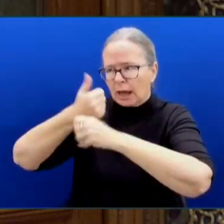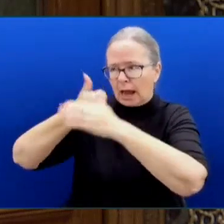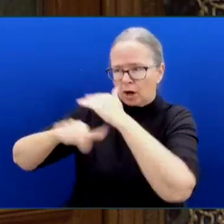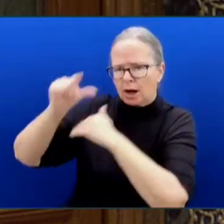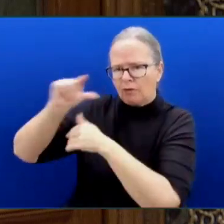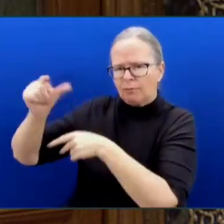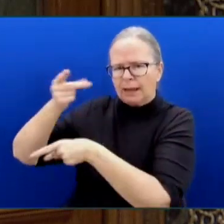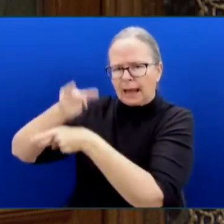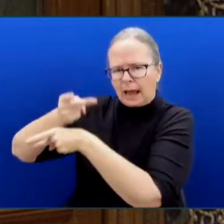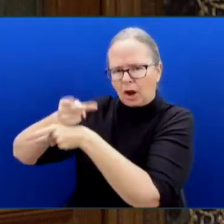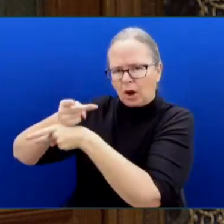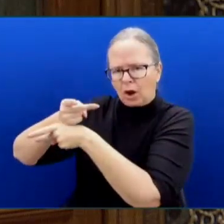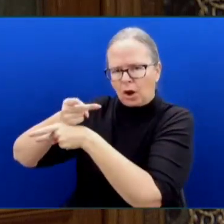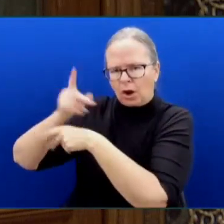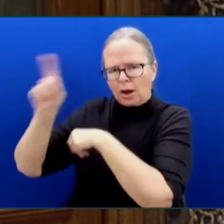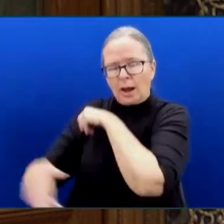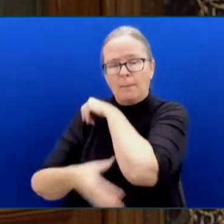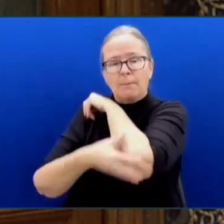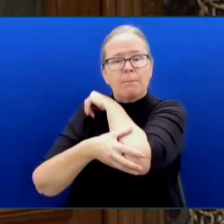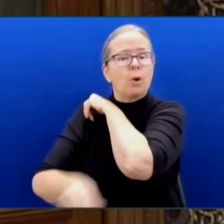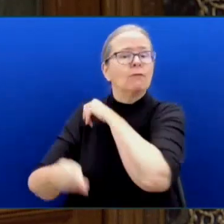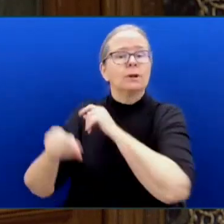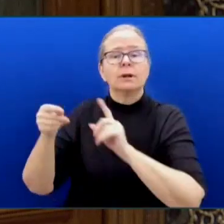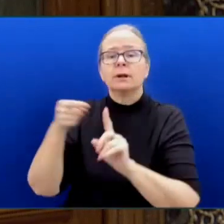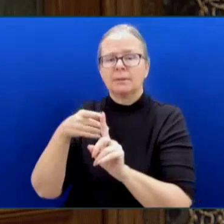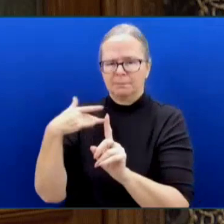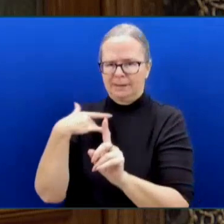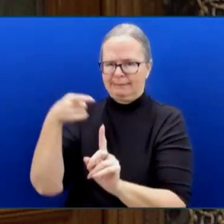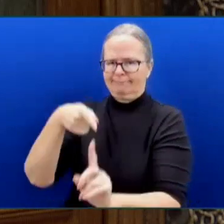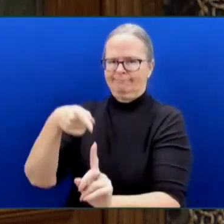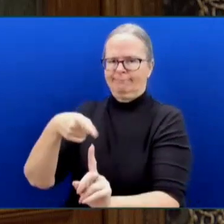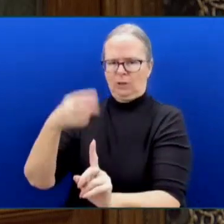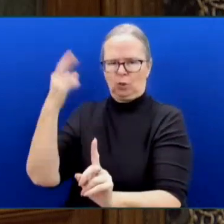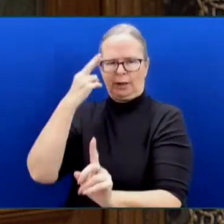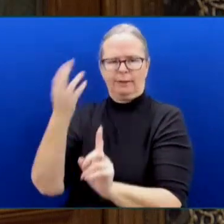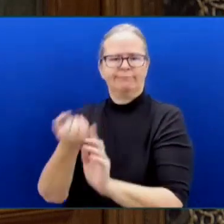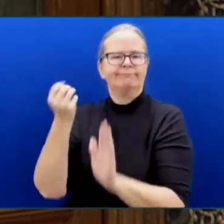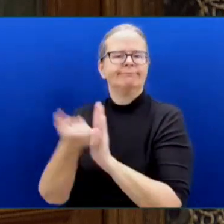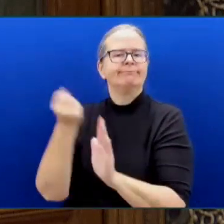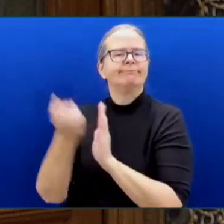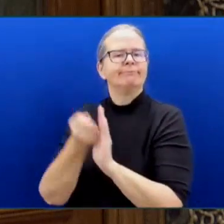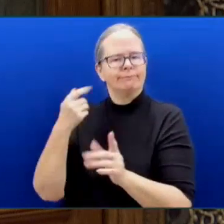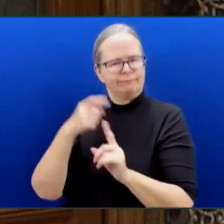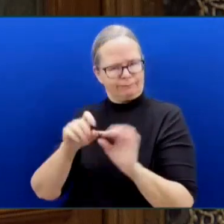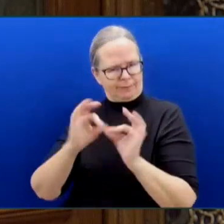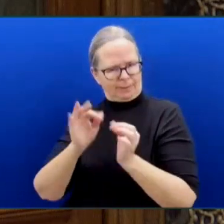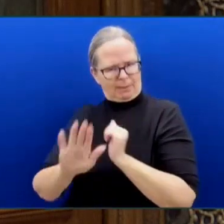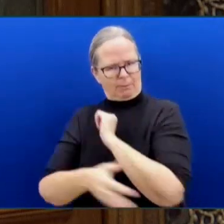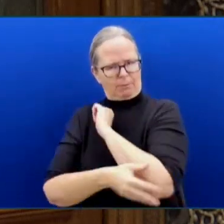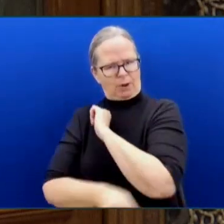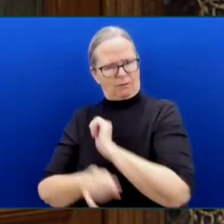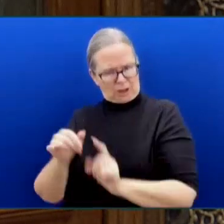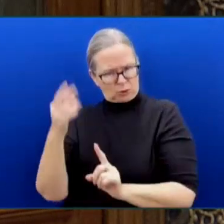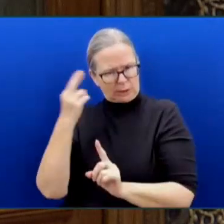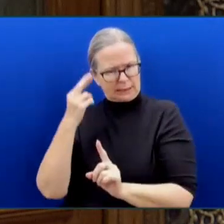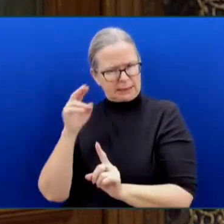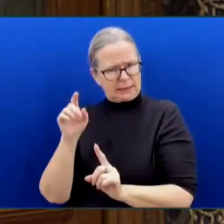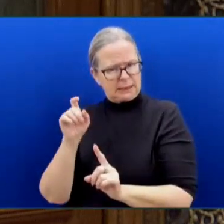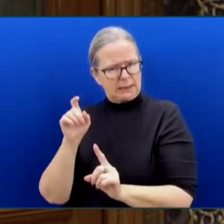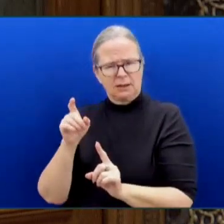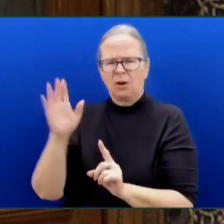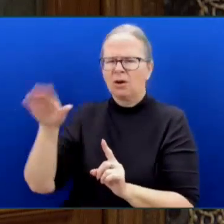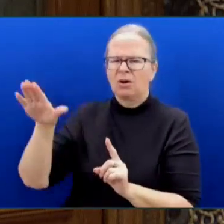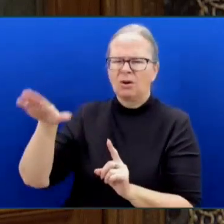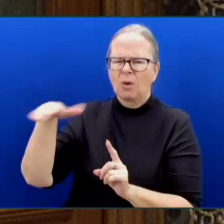being removed from their families. To the Premier, wouldn't it be more compassionate and make more economic sense to spend the money on